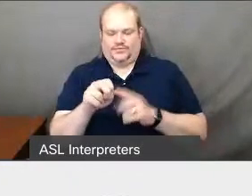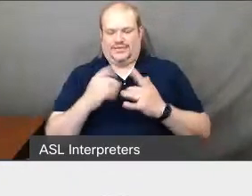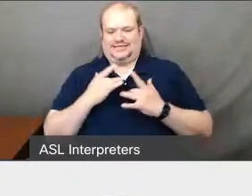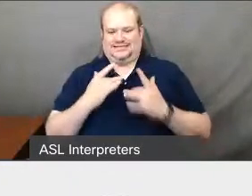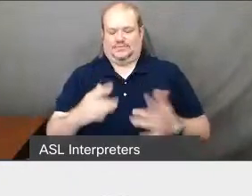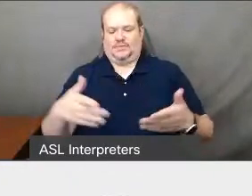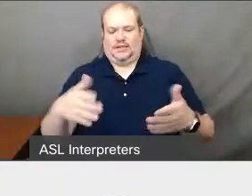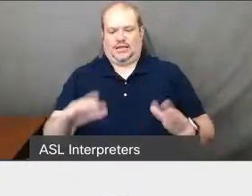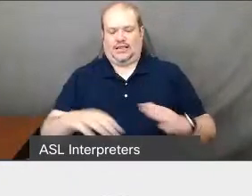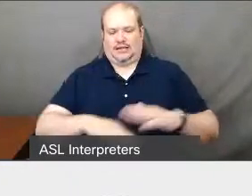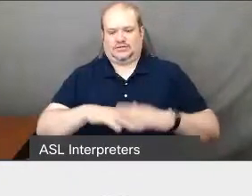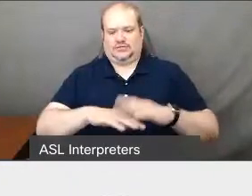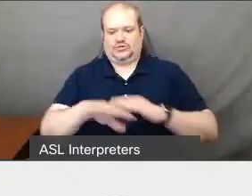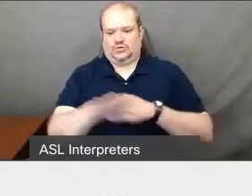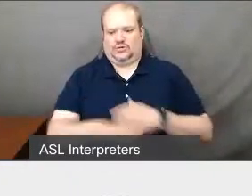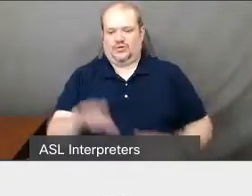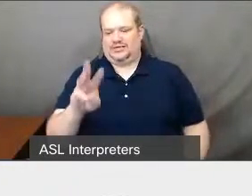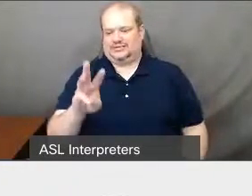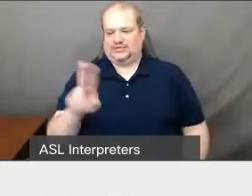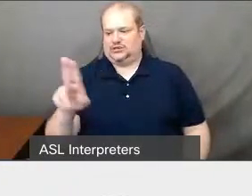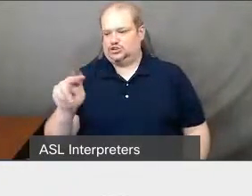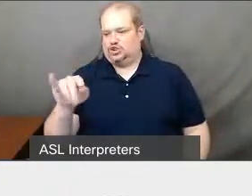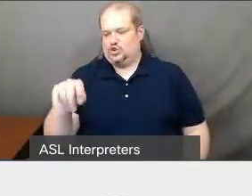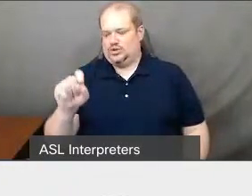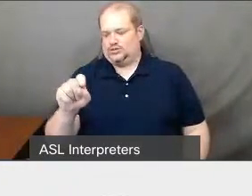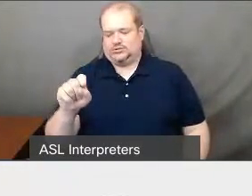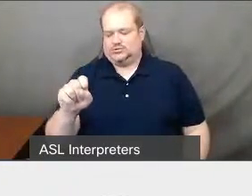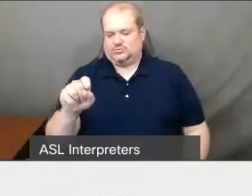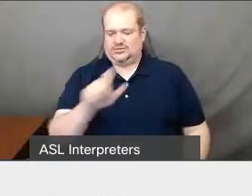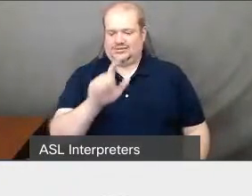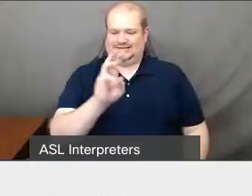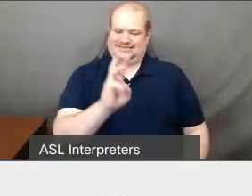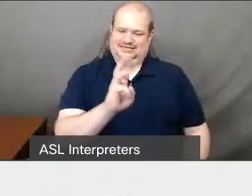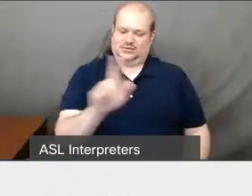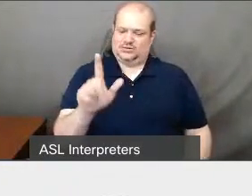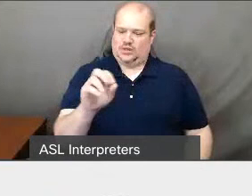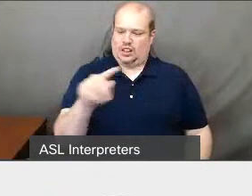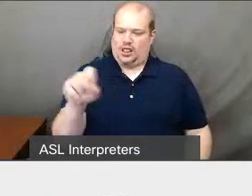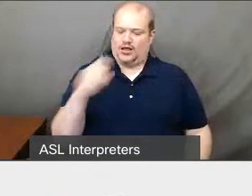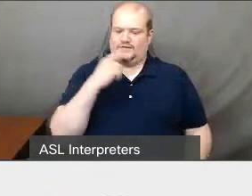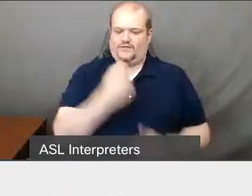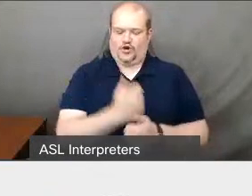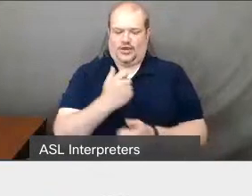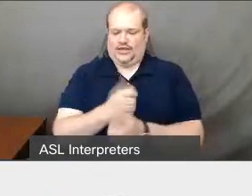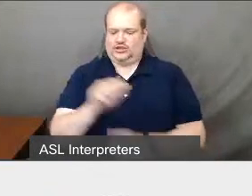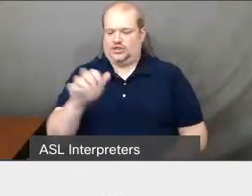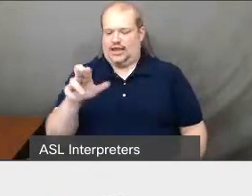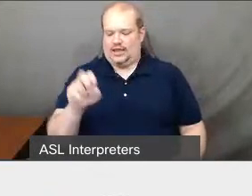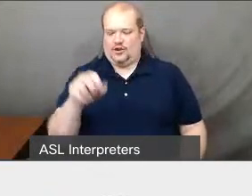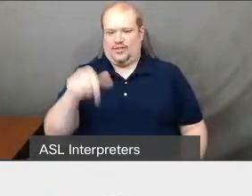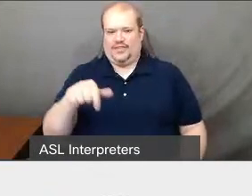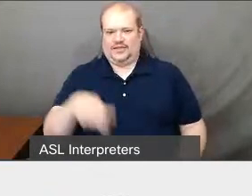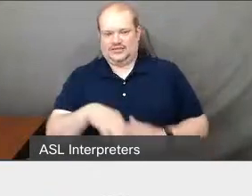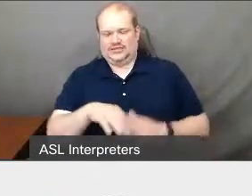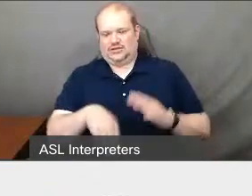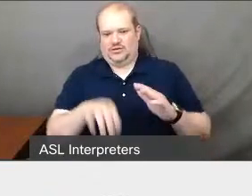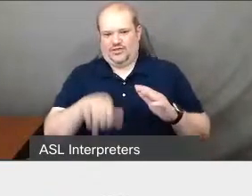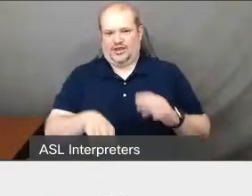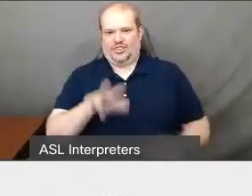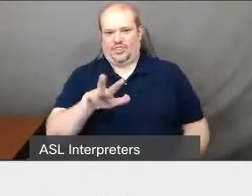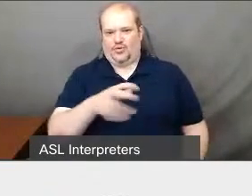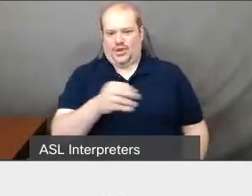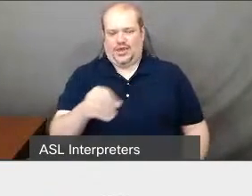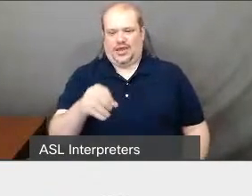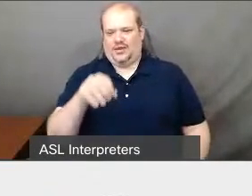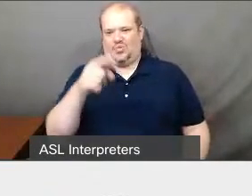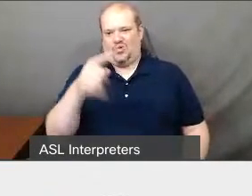typically allows up to around 6 units or 6 lots per acre. Right. This one comes in well under that at about 3